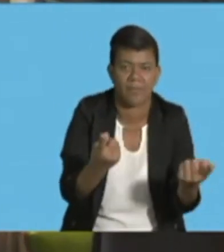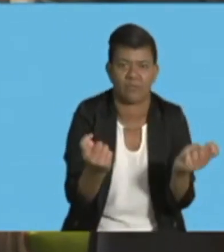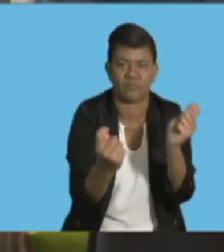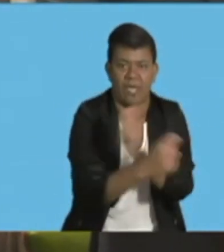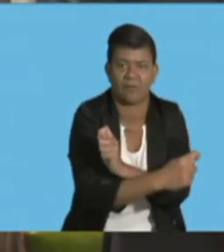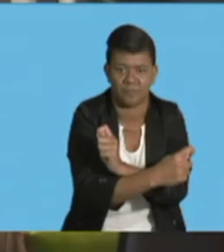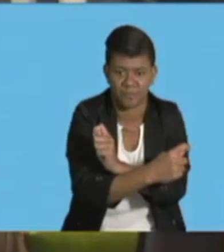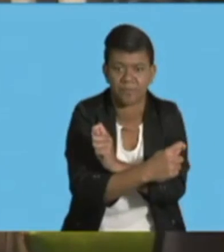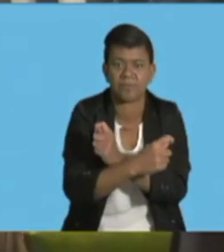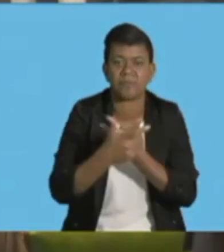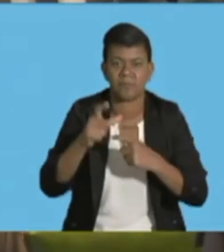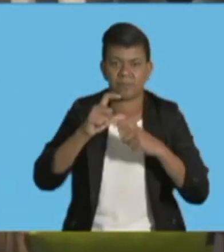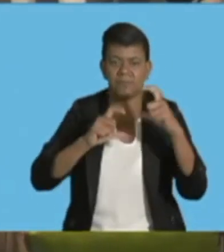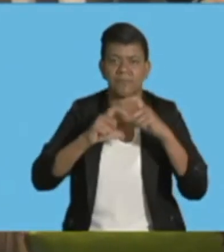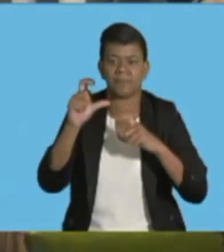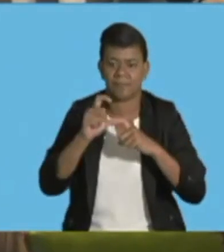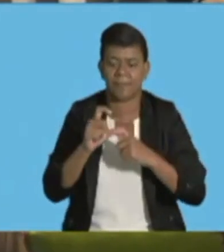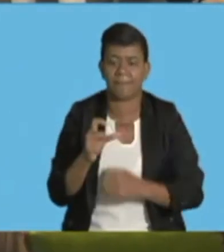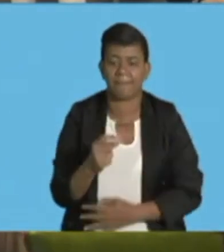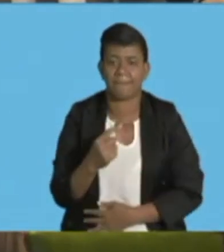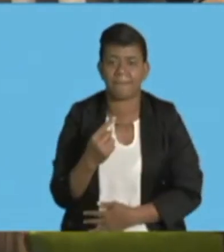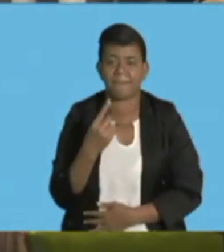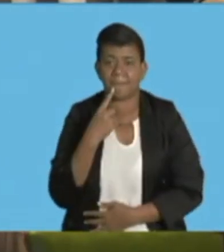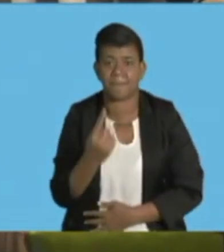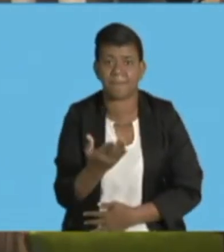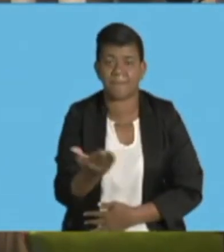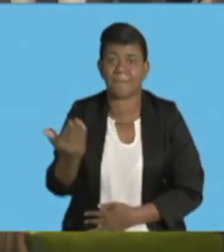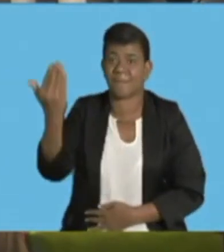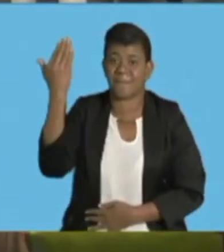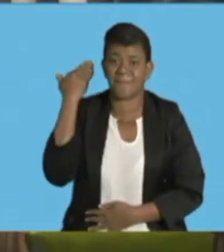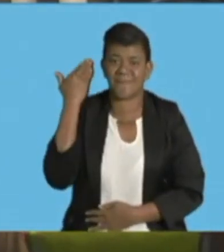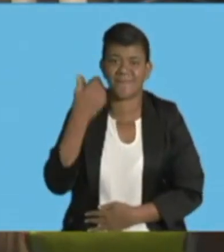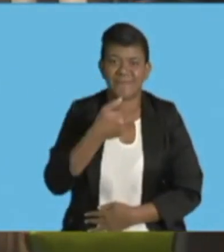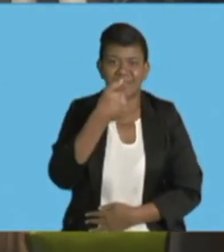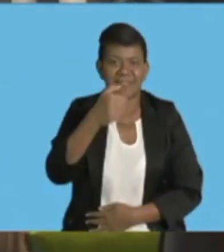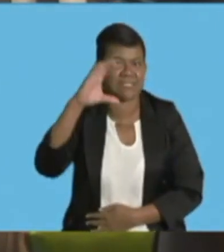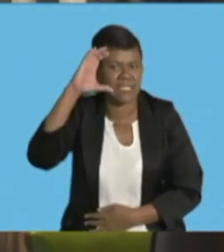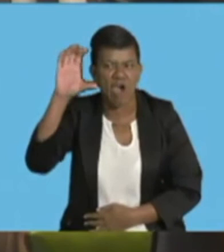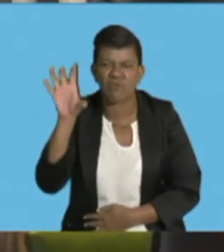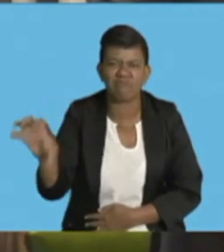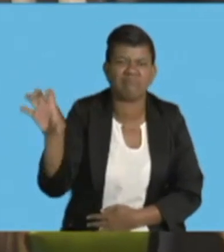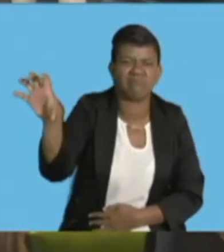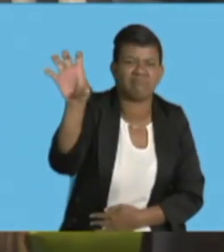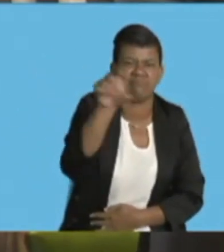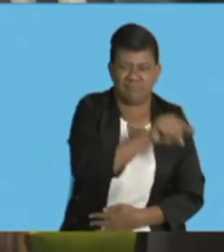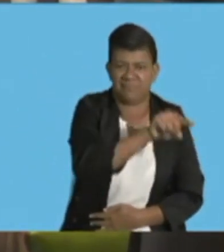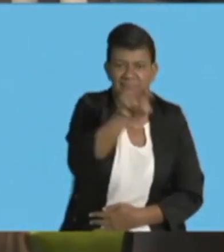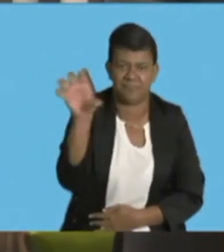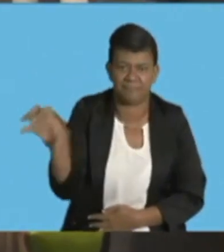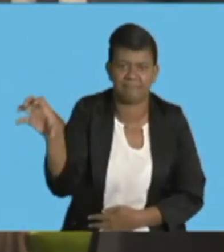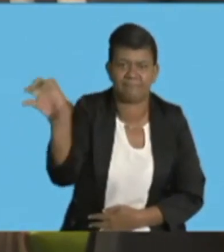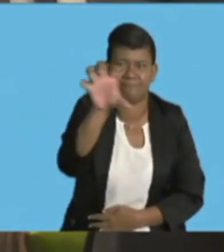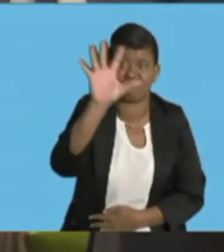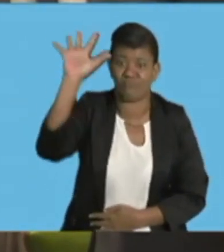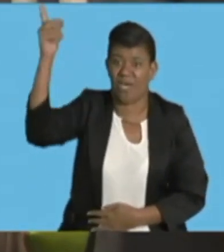challenges that PCs face. Indeed, as highlighted a few days ago, that 6 of the Pacific Island countries have recently been categorized by